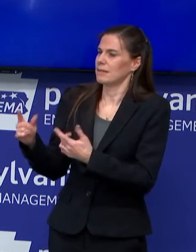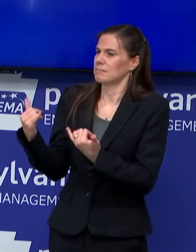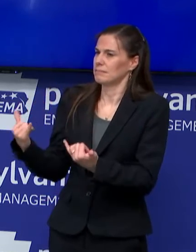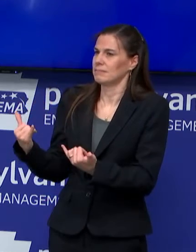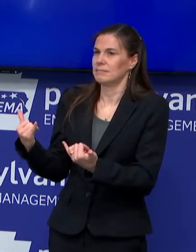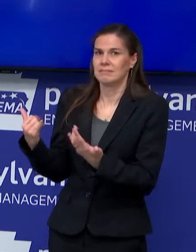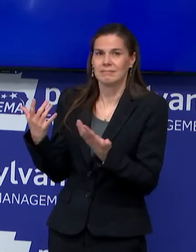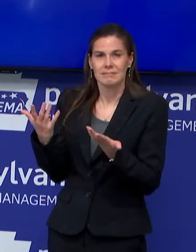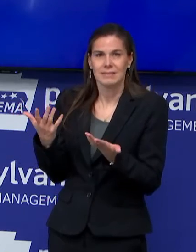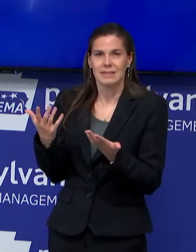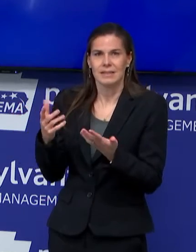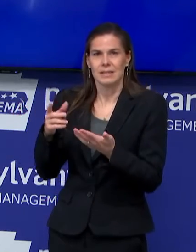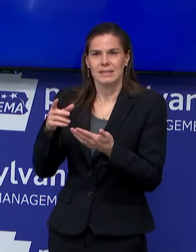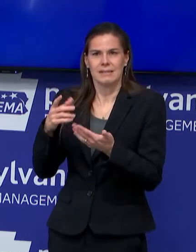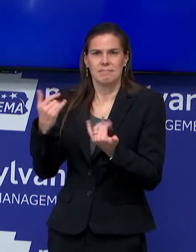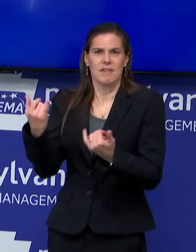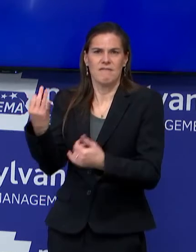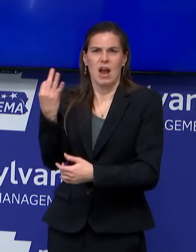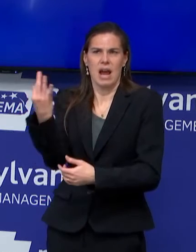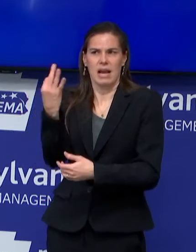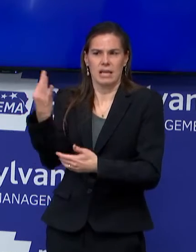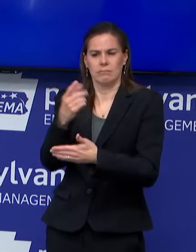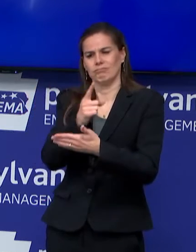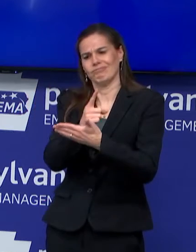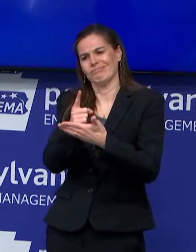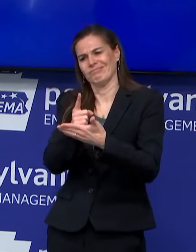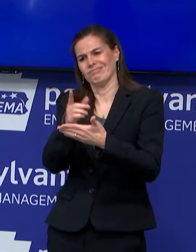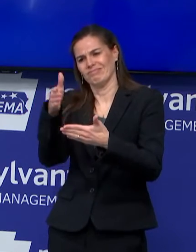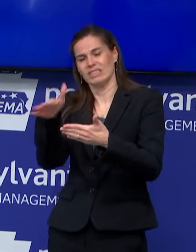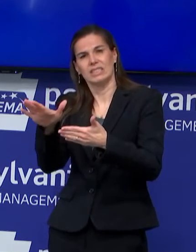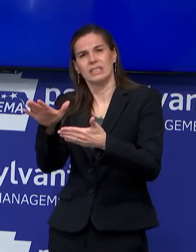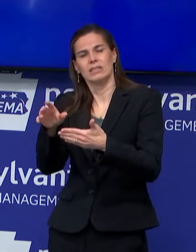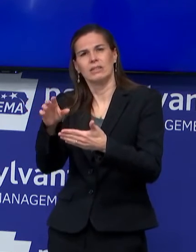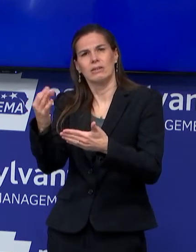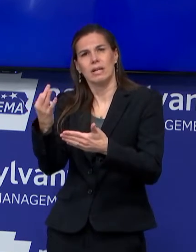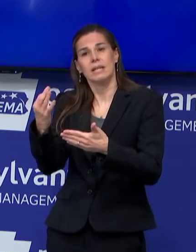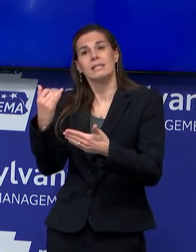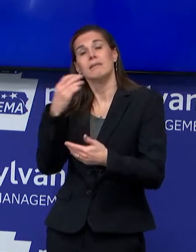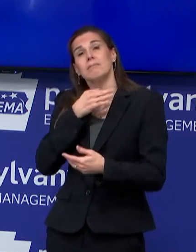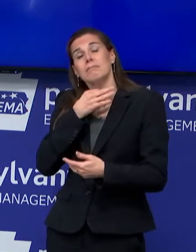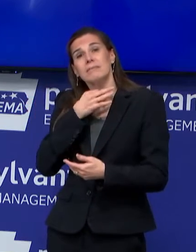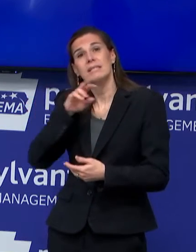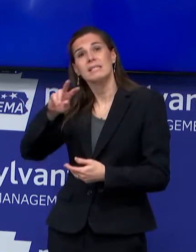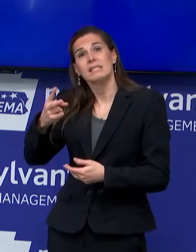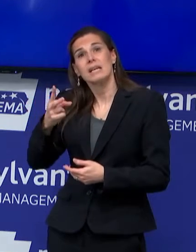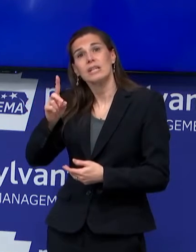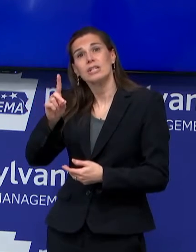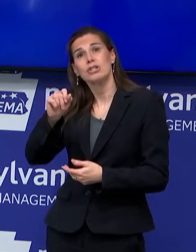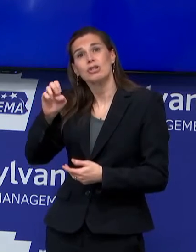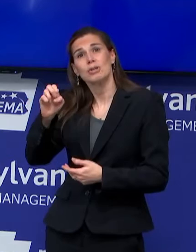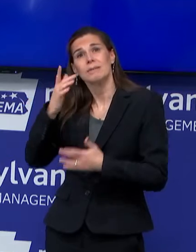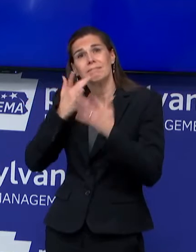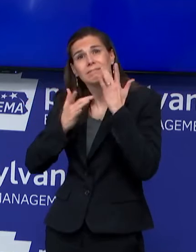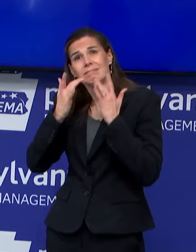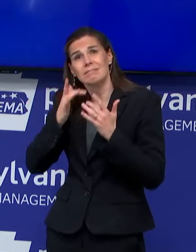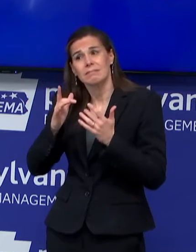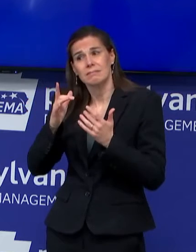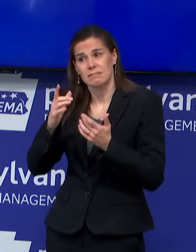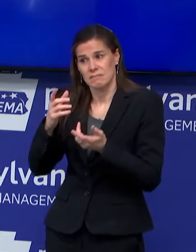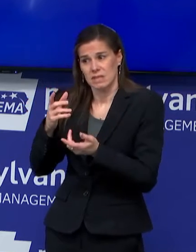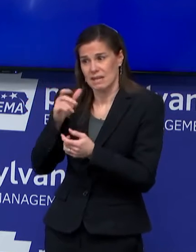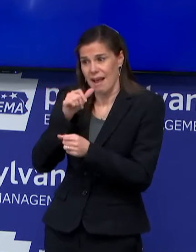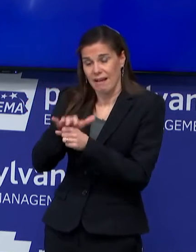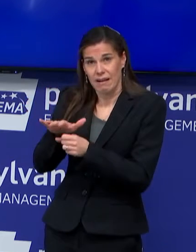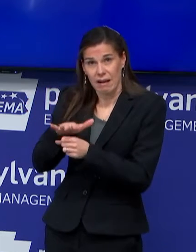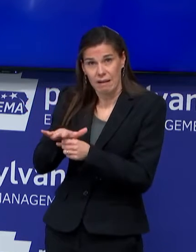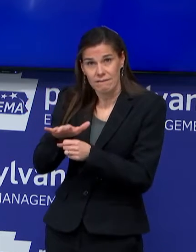end of the week, so to speak, where do we stand as far as the second dose shortage? And is Pennsylvania able to guarantee